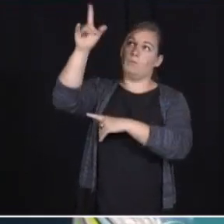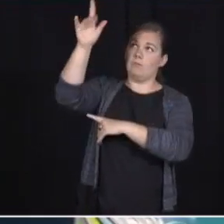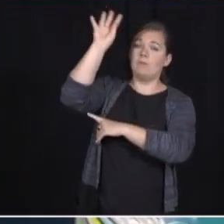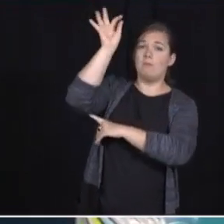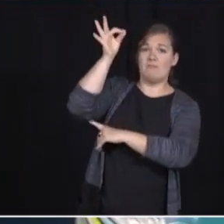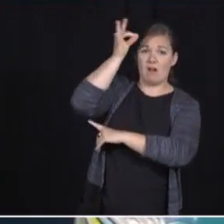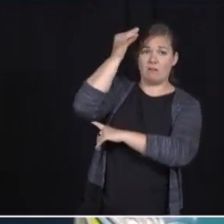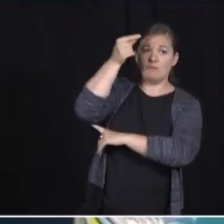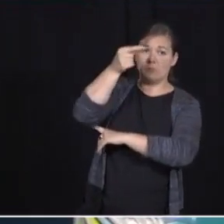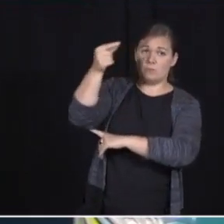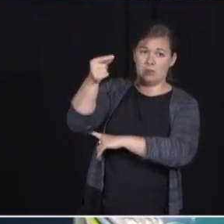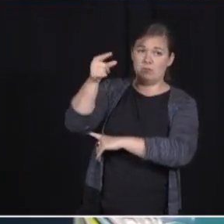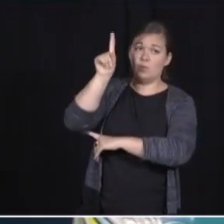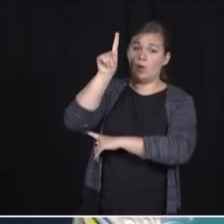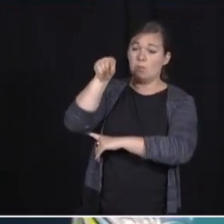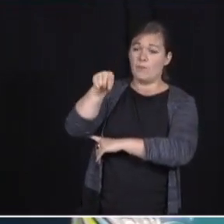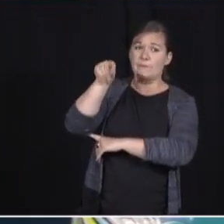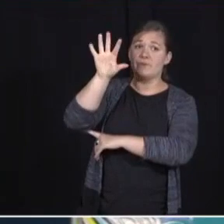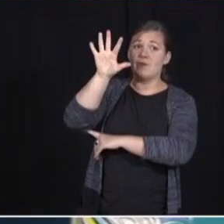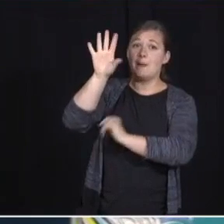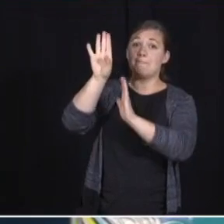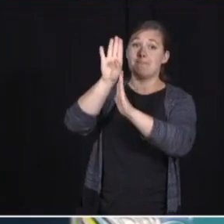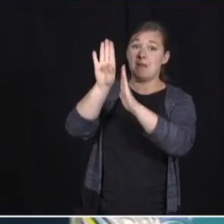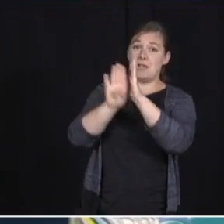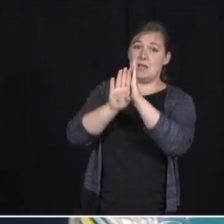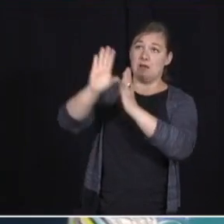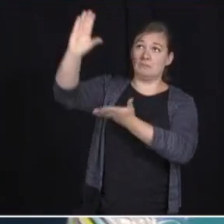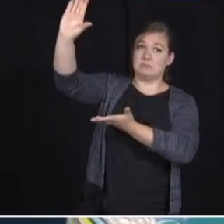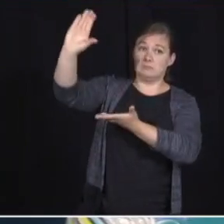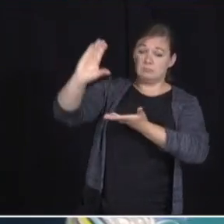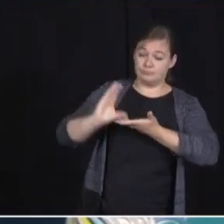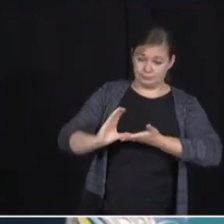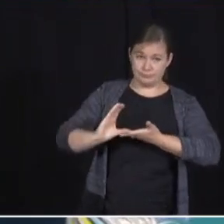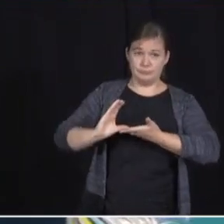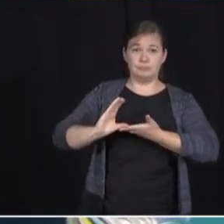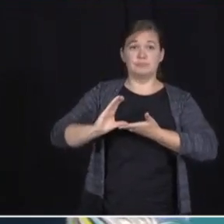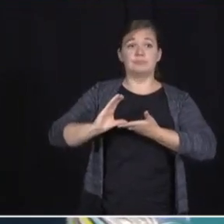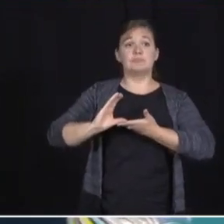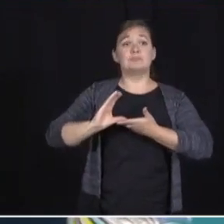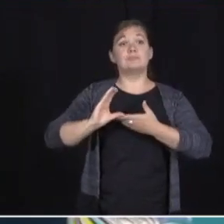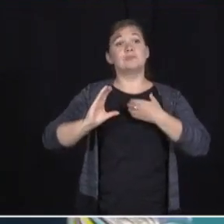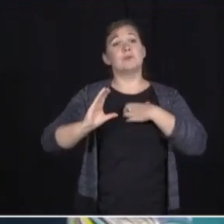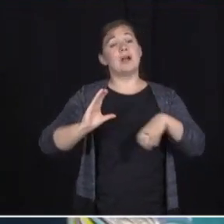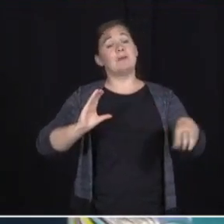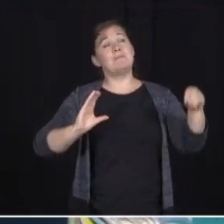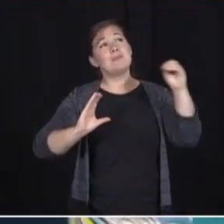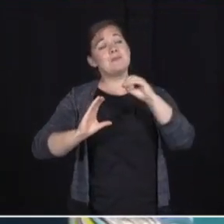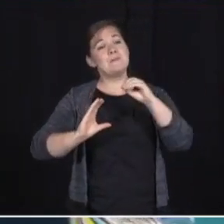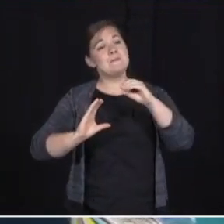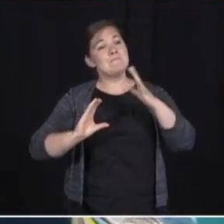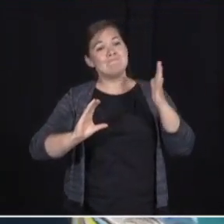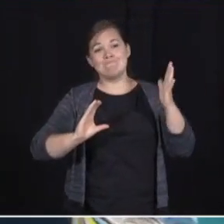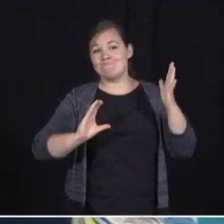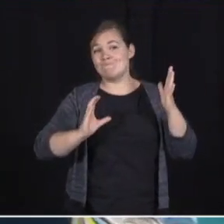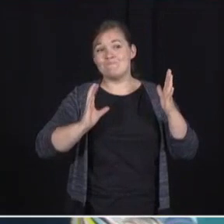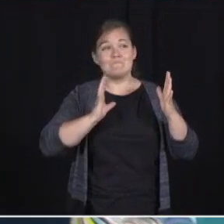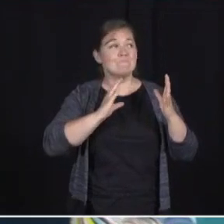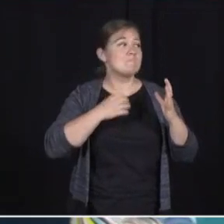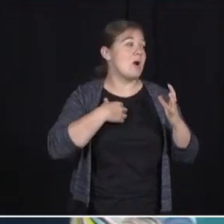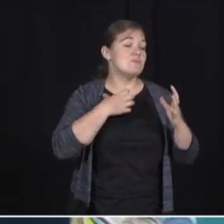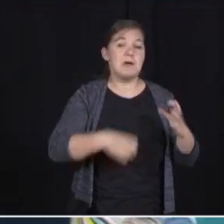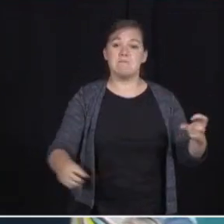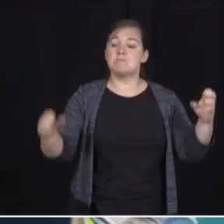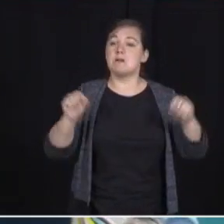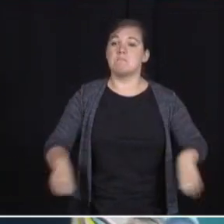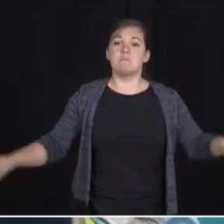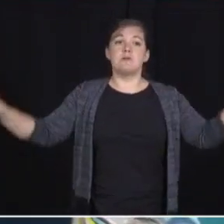$1.5 billion program, which the Premier said, wish we had more, wish we could do more. It's the largest program